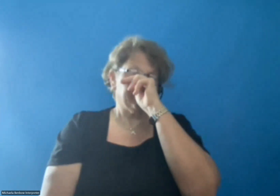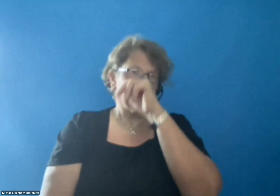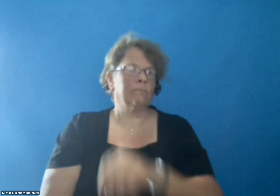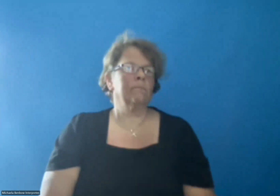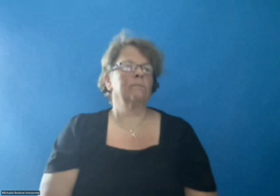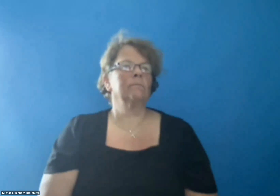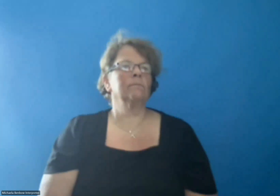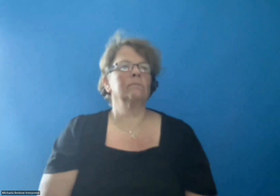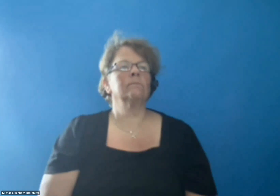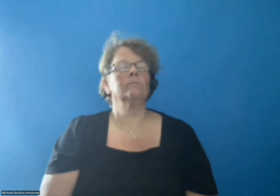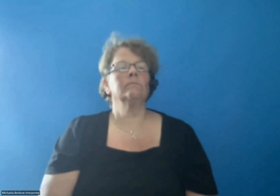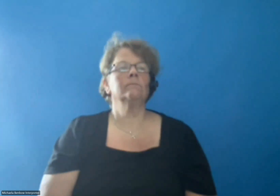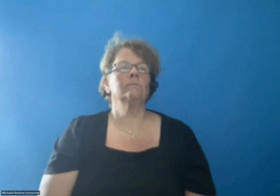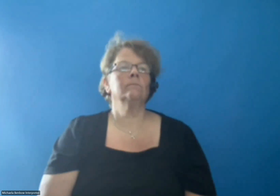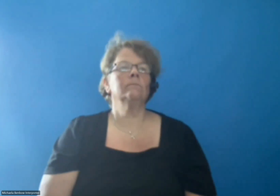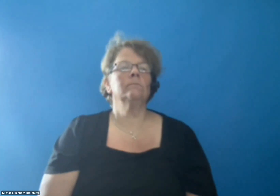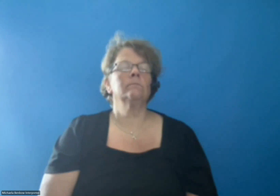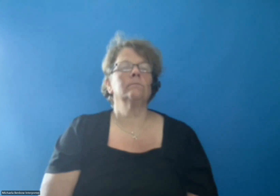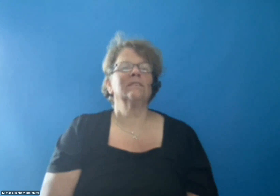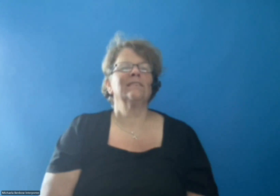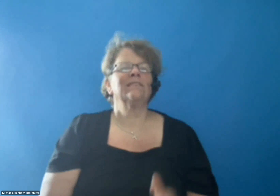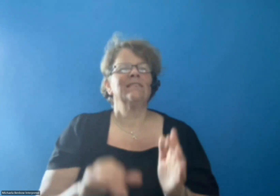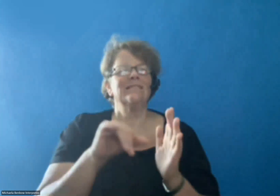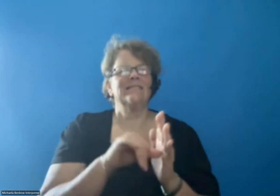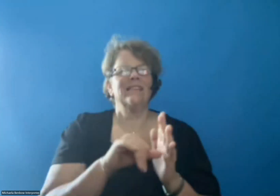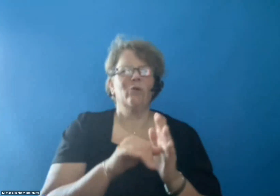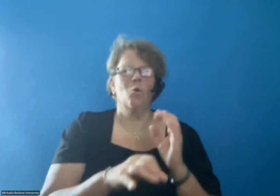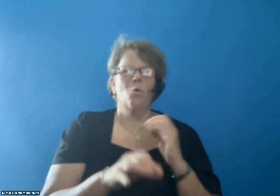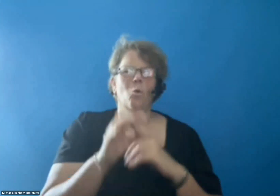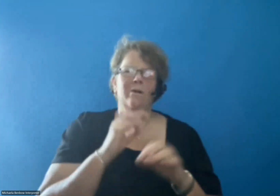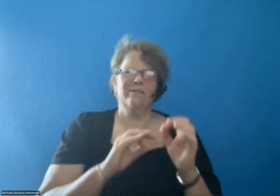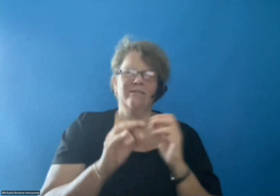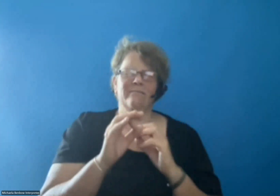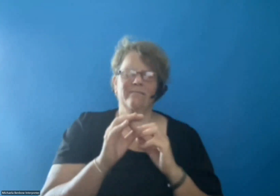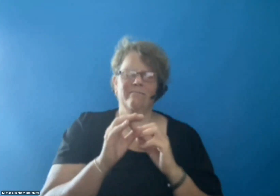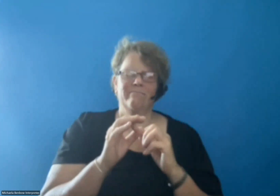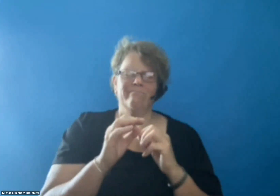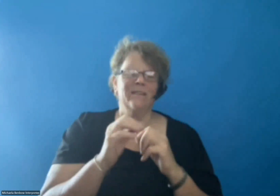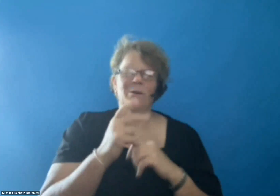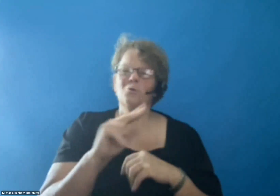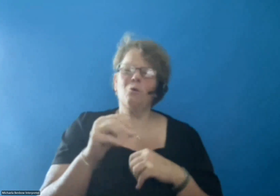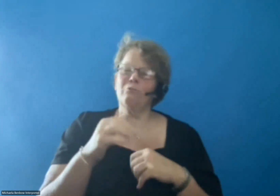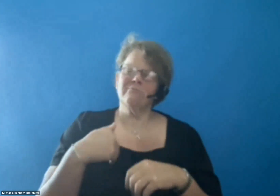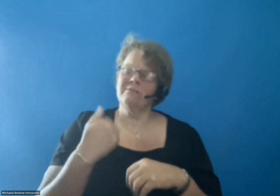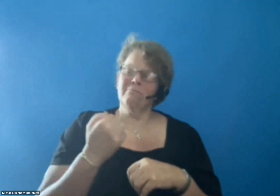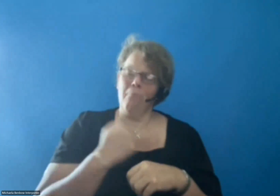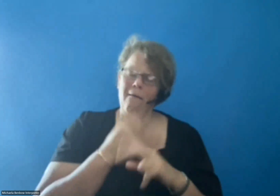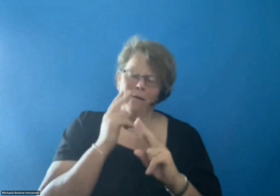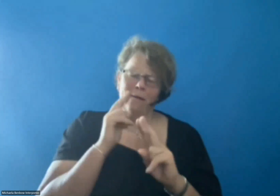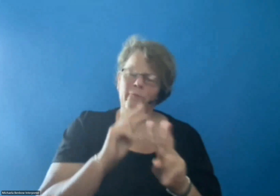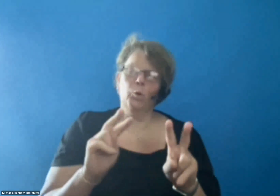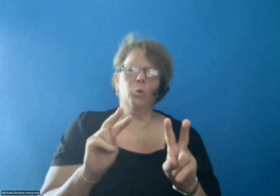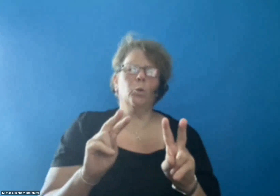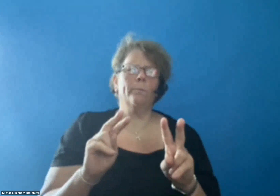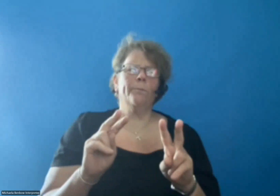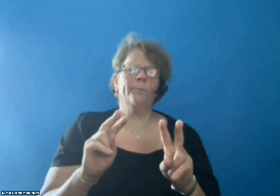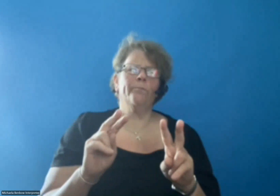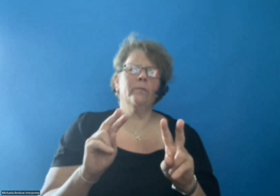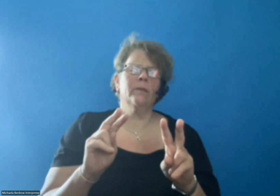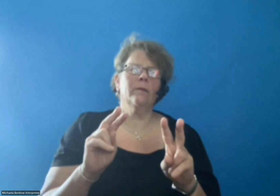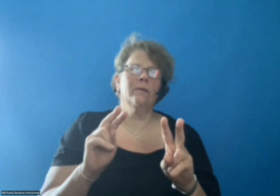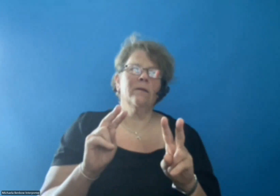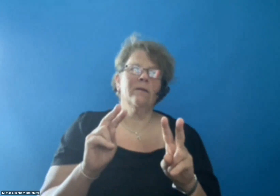difficult question, but I guess for me, and this is not just me, my view, it's probably a view that